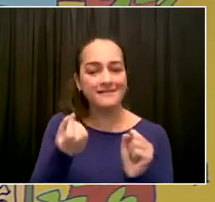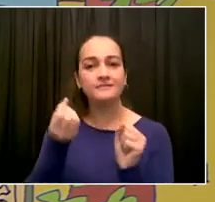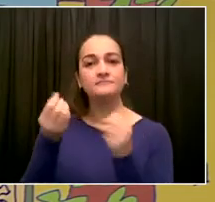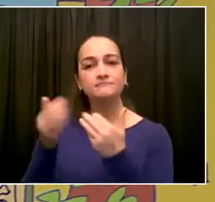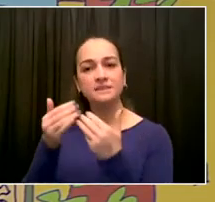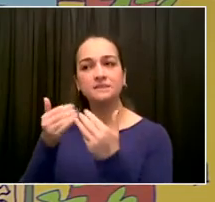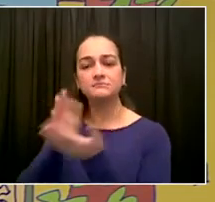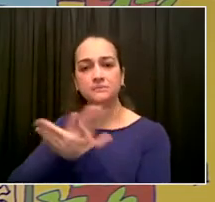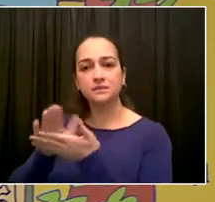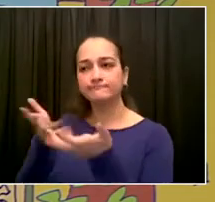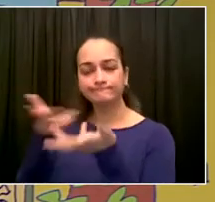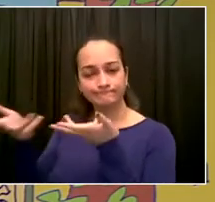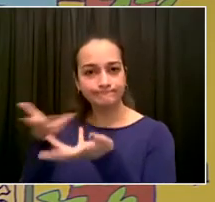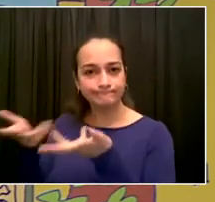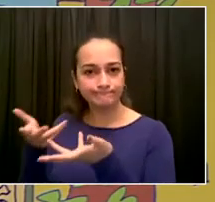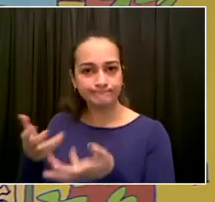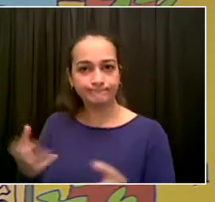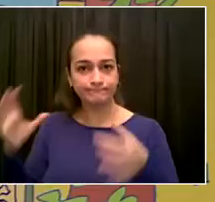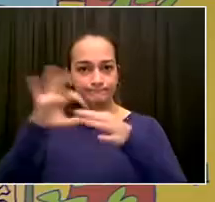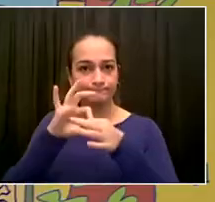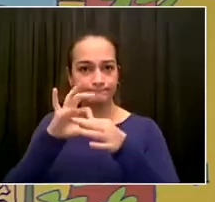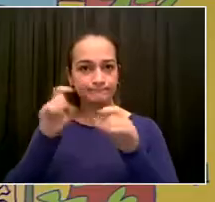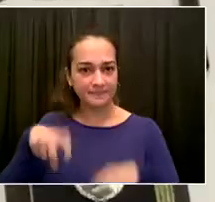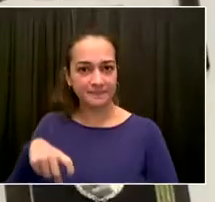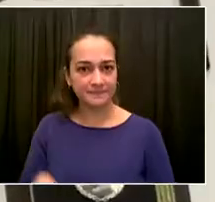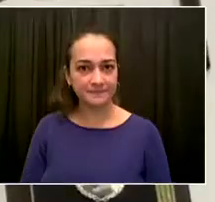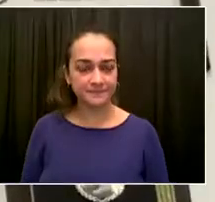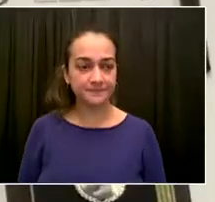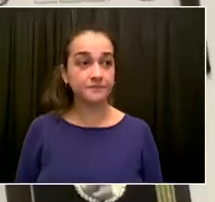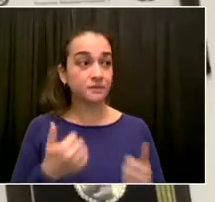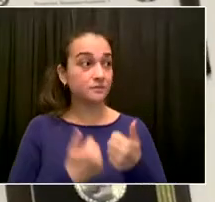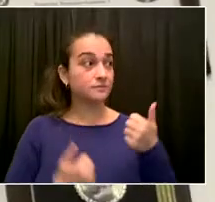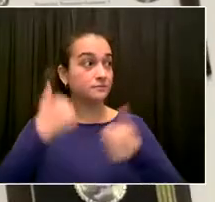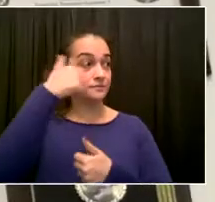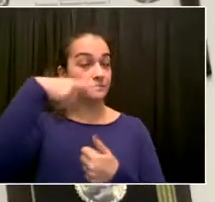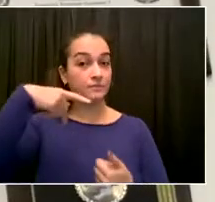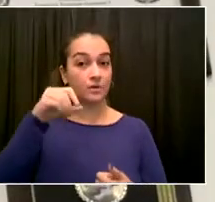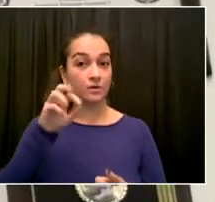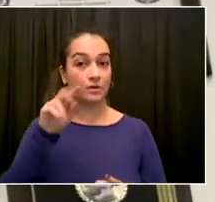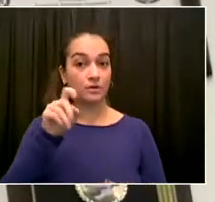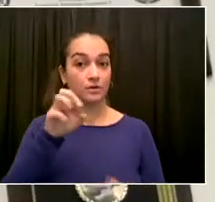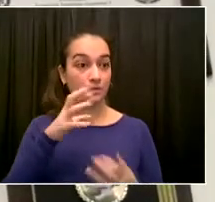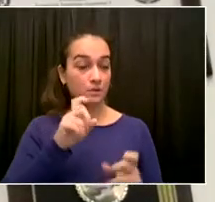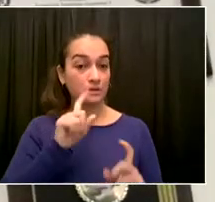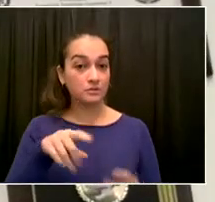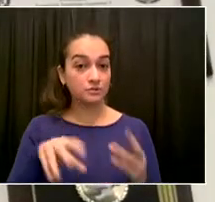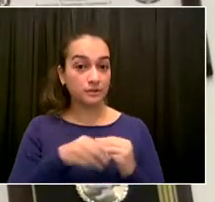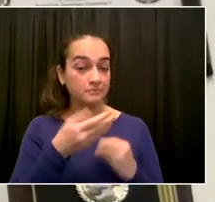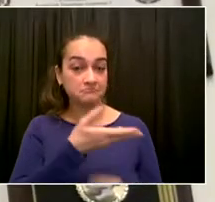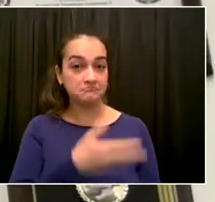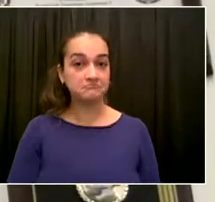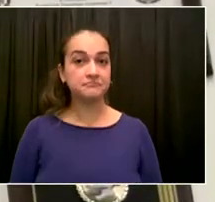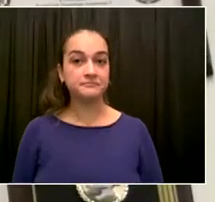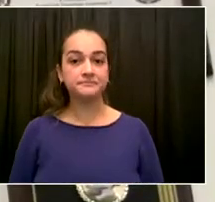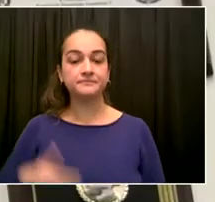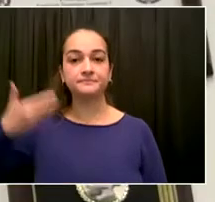Chancellor, can you hear me? Yes, absolutely. Yep, I can hear you. So first of all, I just want to,